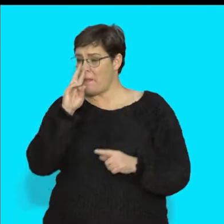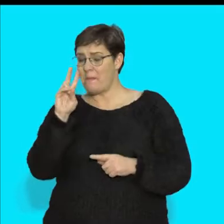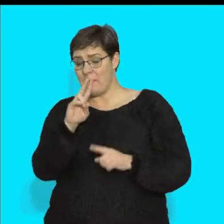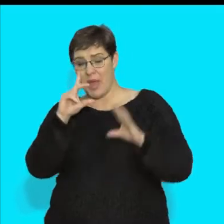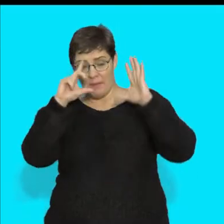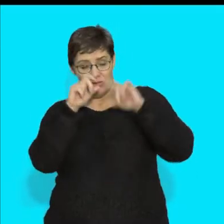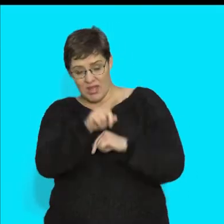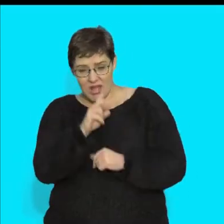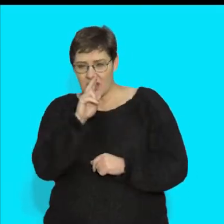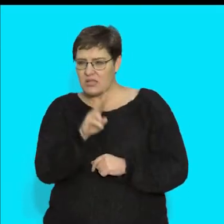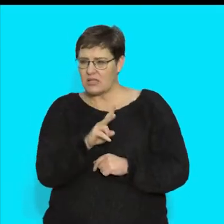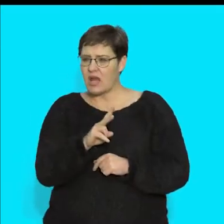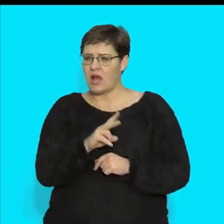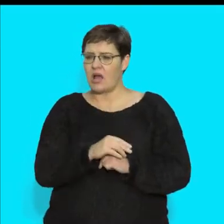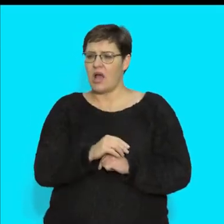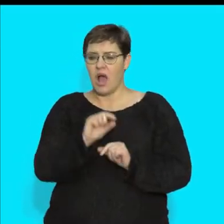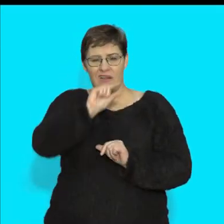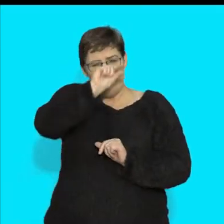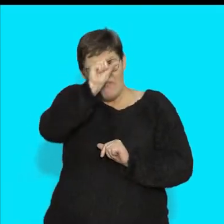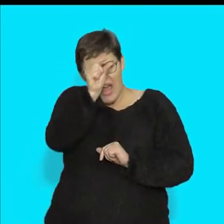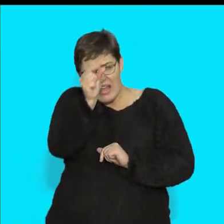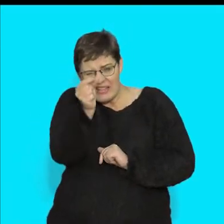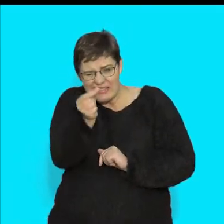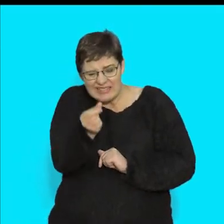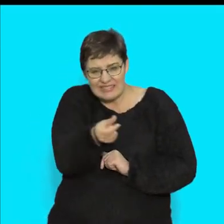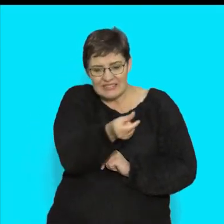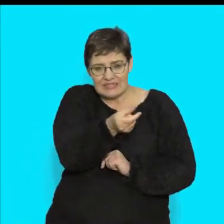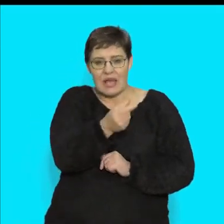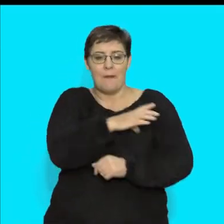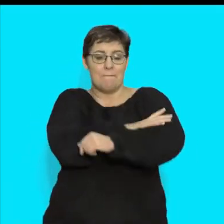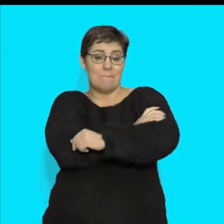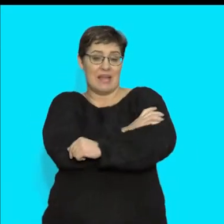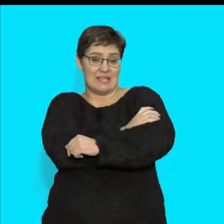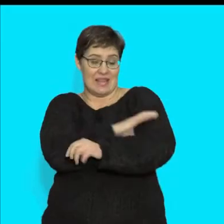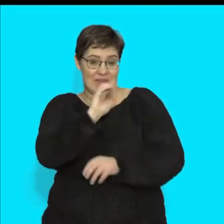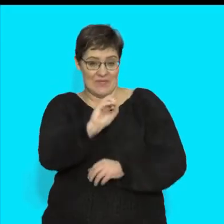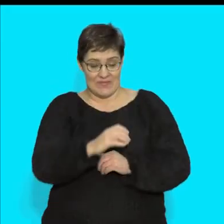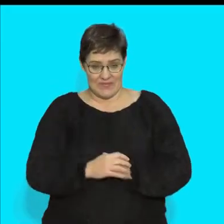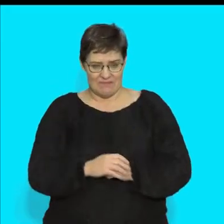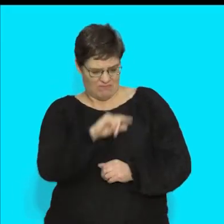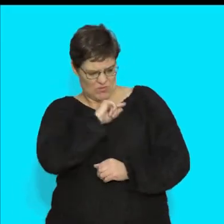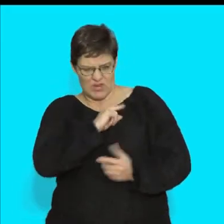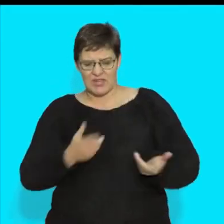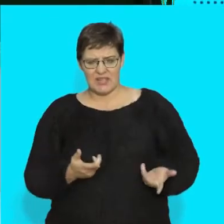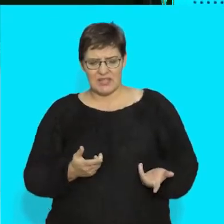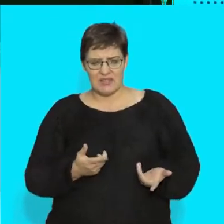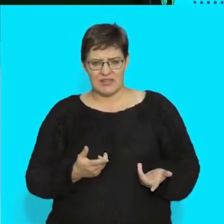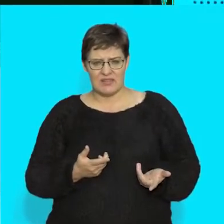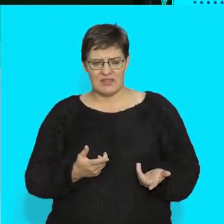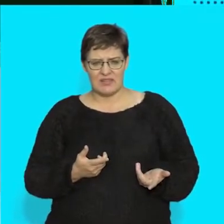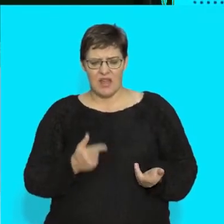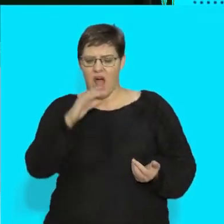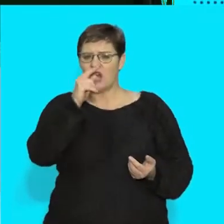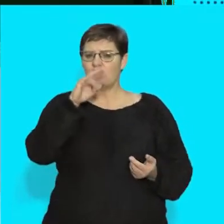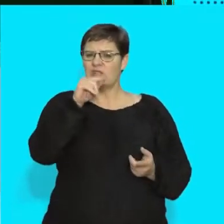you'll see it. It has this huge, big muscle layer. Why? All right? Why